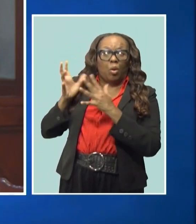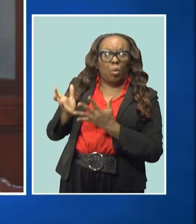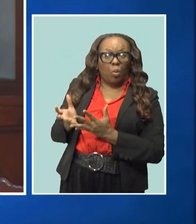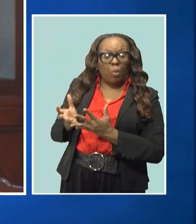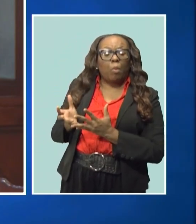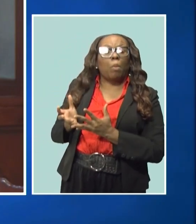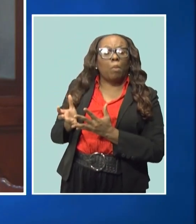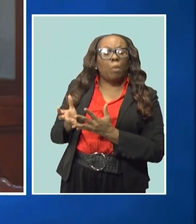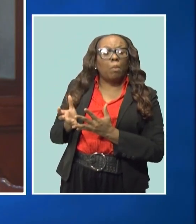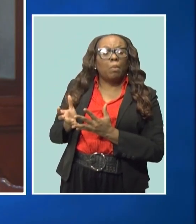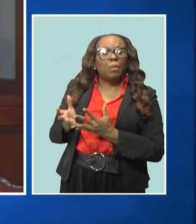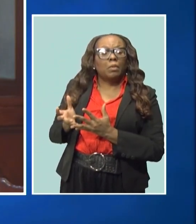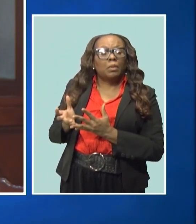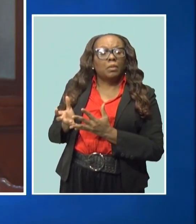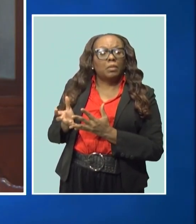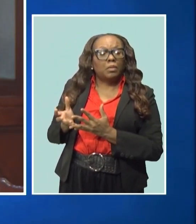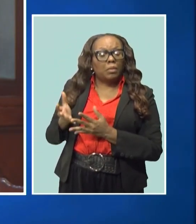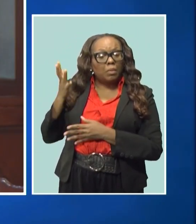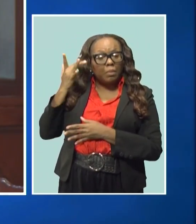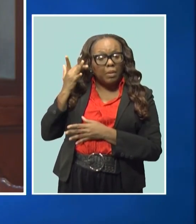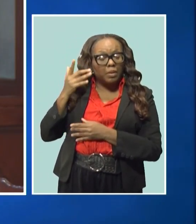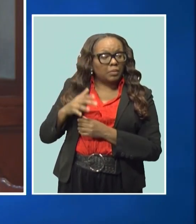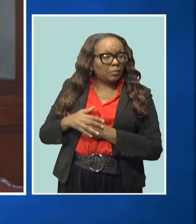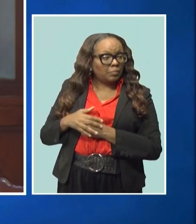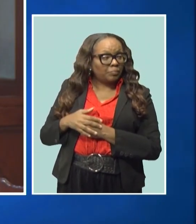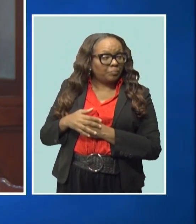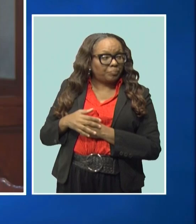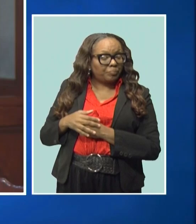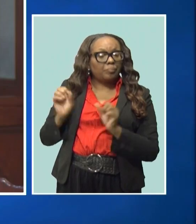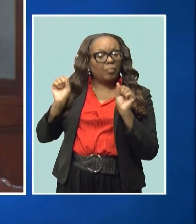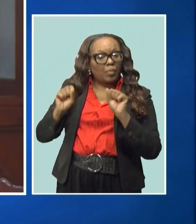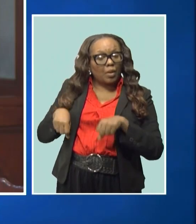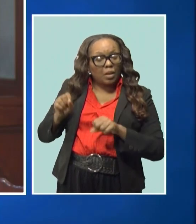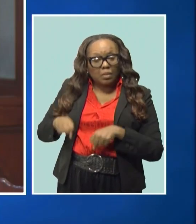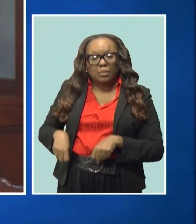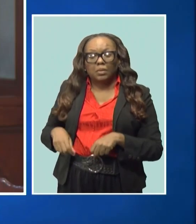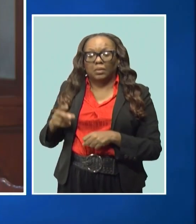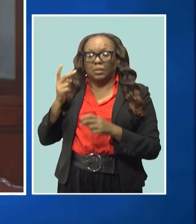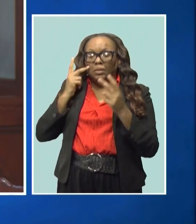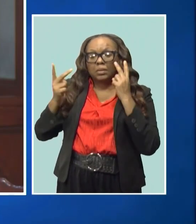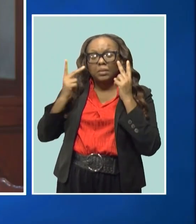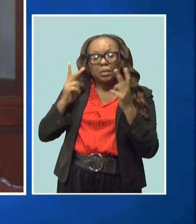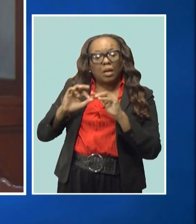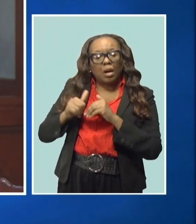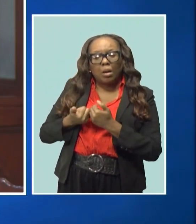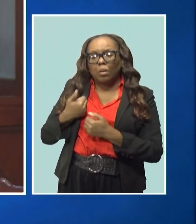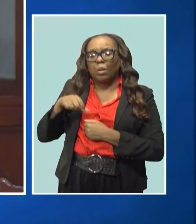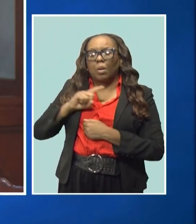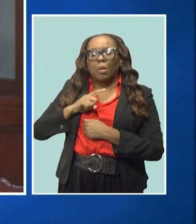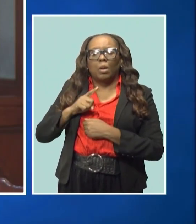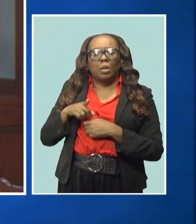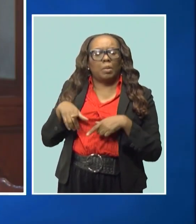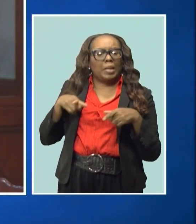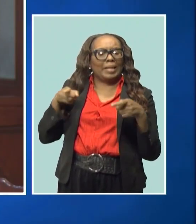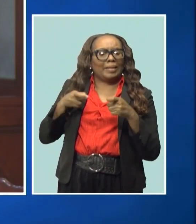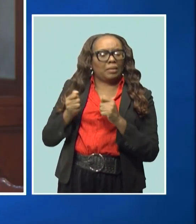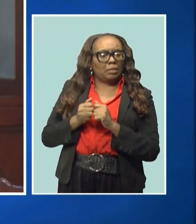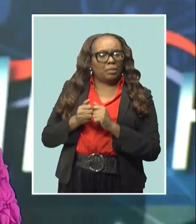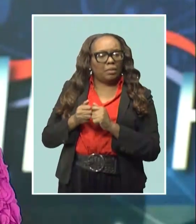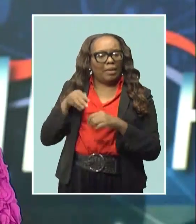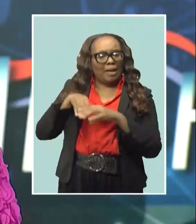to be laser-like and focused in respect to how we are going to address some of the financing needs as it relates to the climate